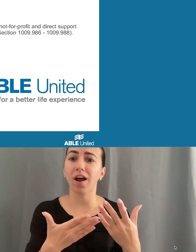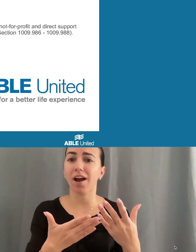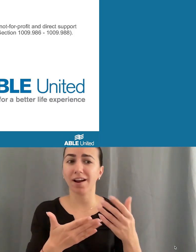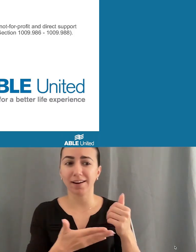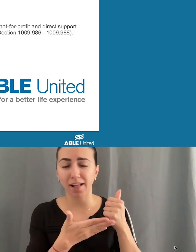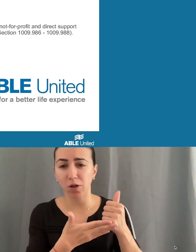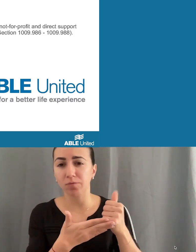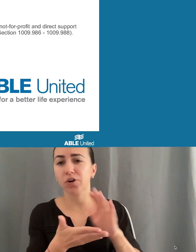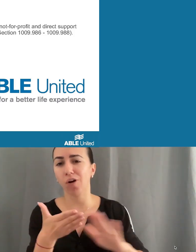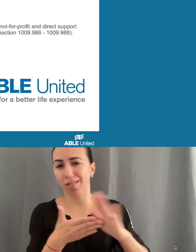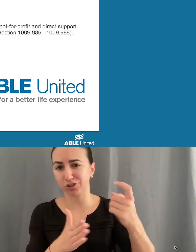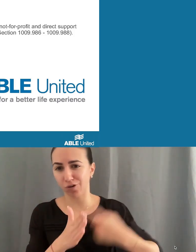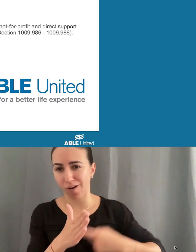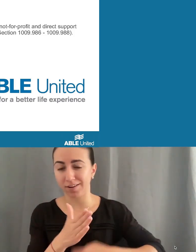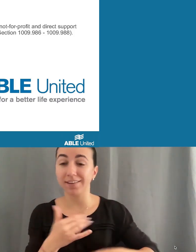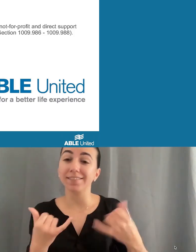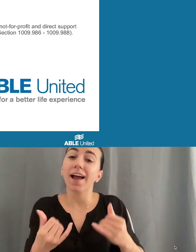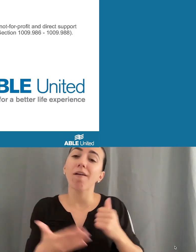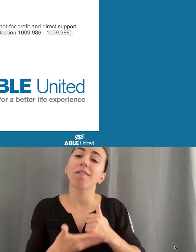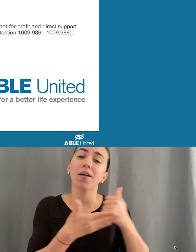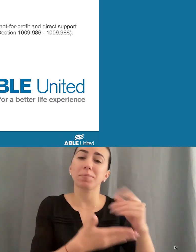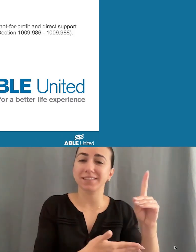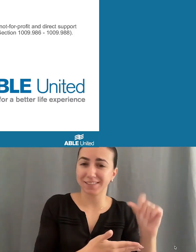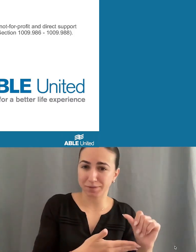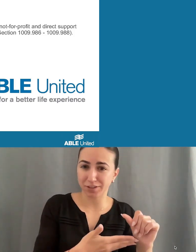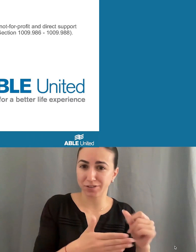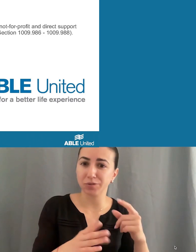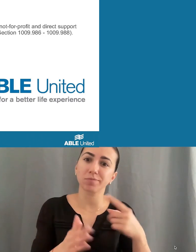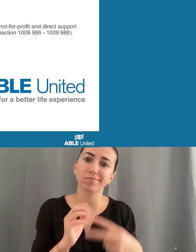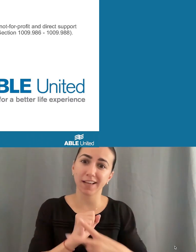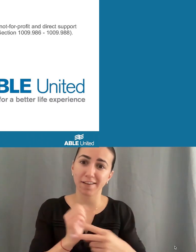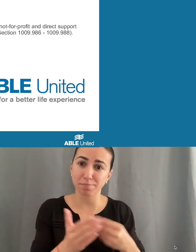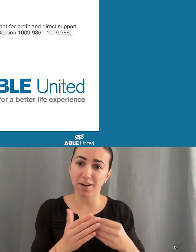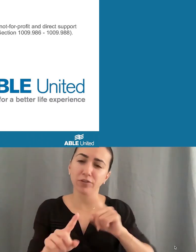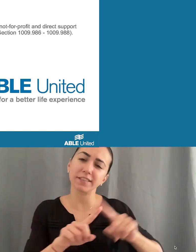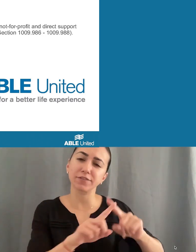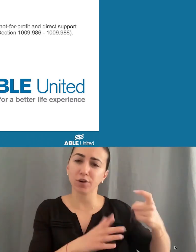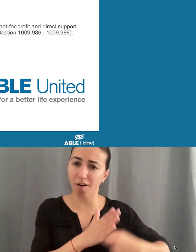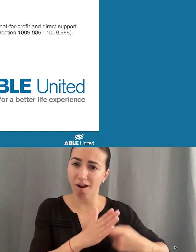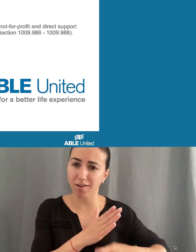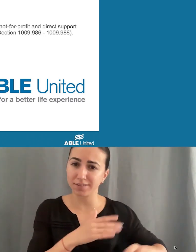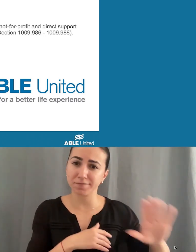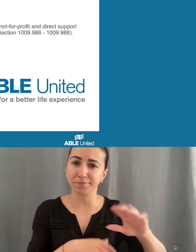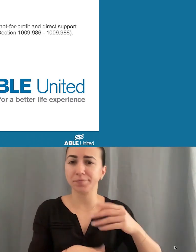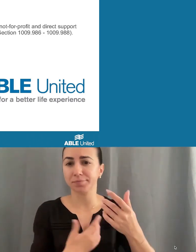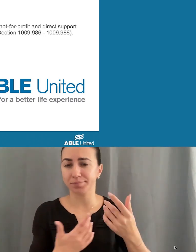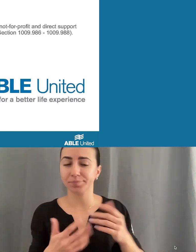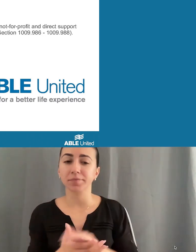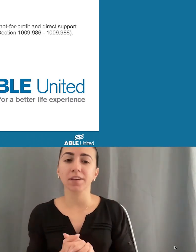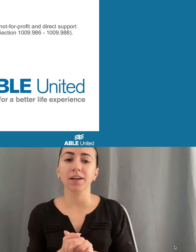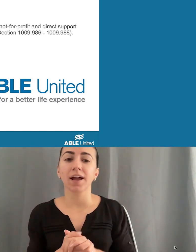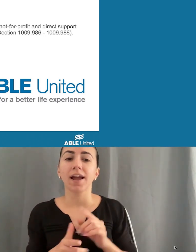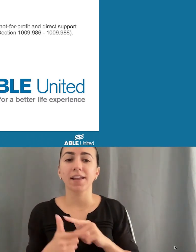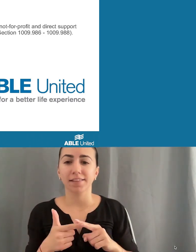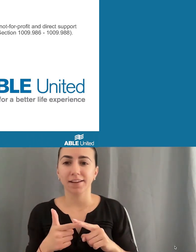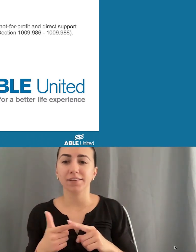expenses. Now they're helping the disability community save for a variety of expenses. We're officially launched on July